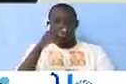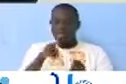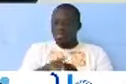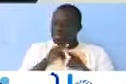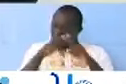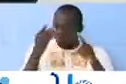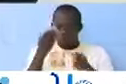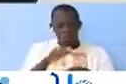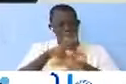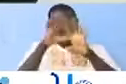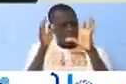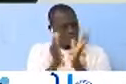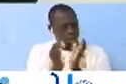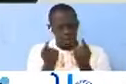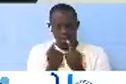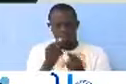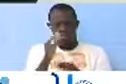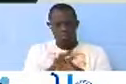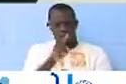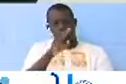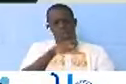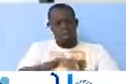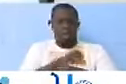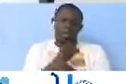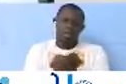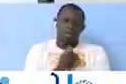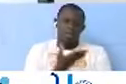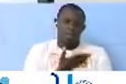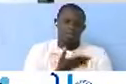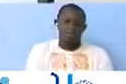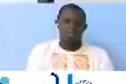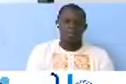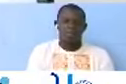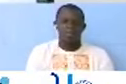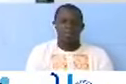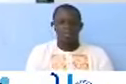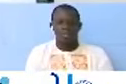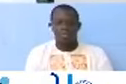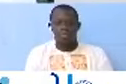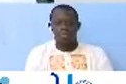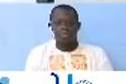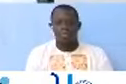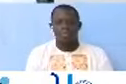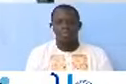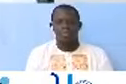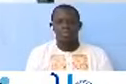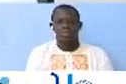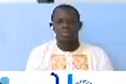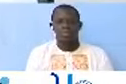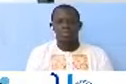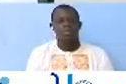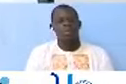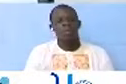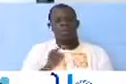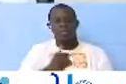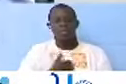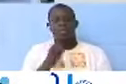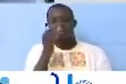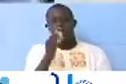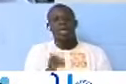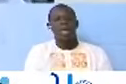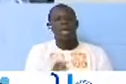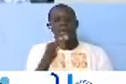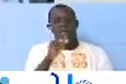No, nyanya ila okero kola nyanya barinata ni muda. Aya ngulo vene mu jamba tefasile kama. That's what I'm saying. When betrayal is about to come your way.